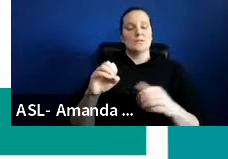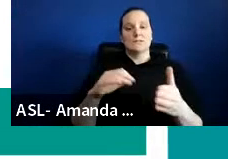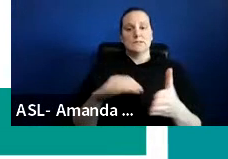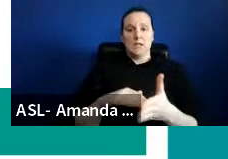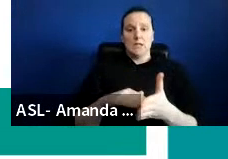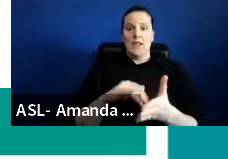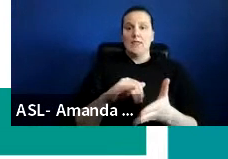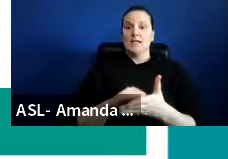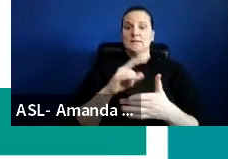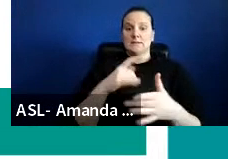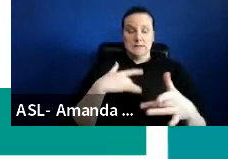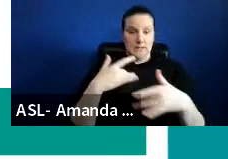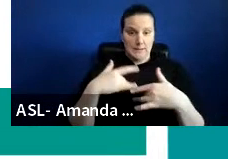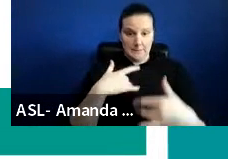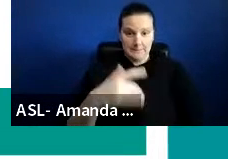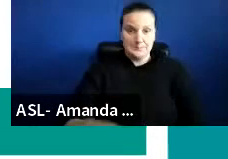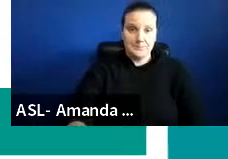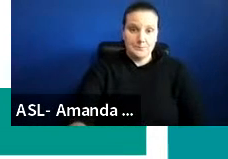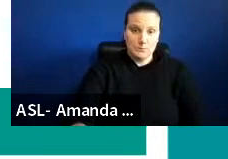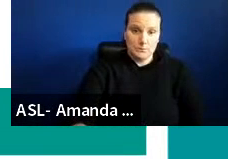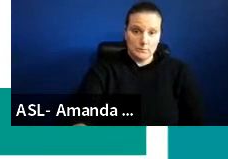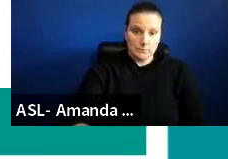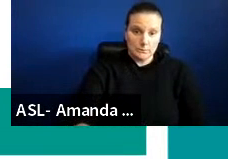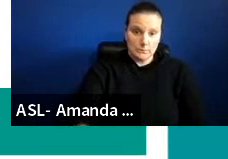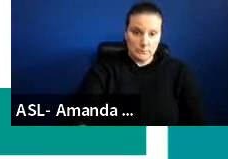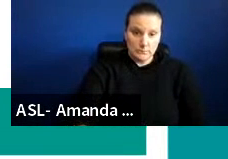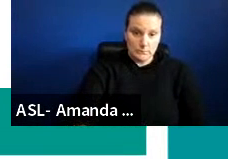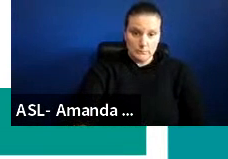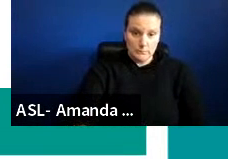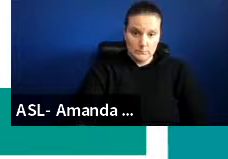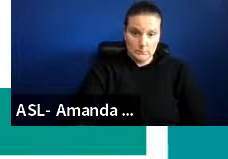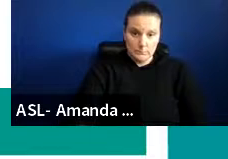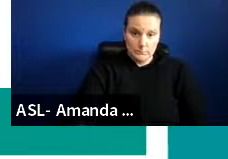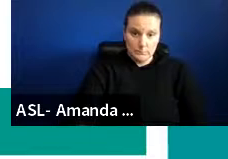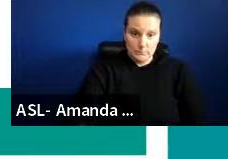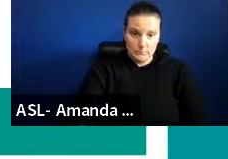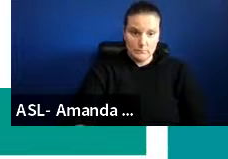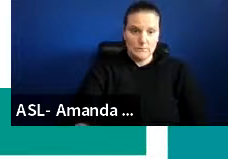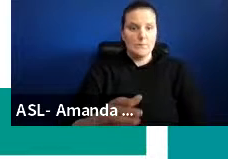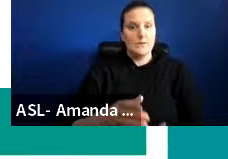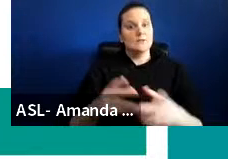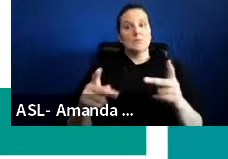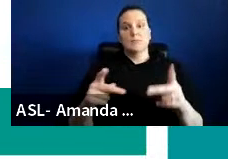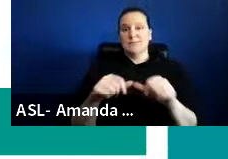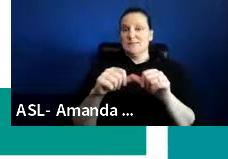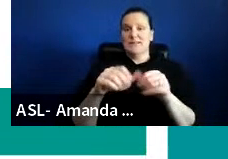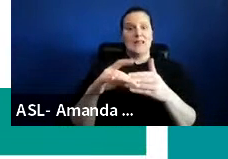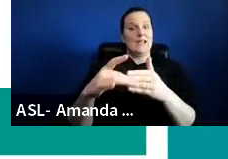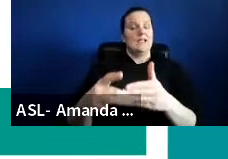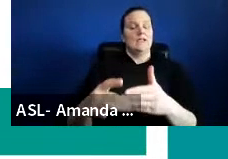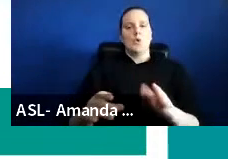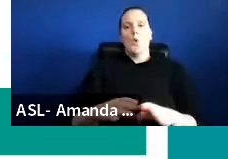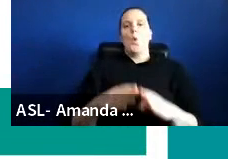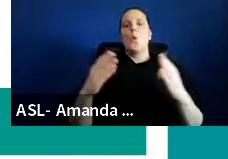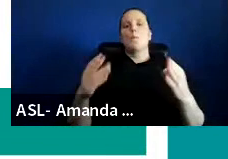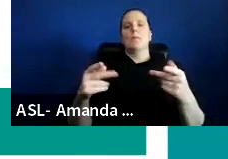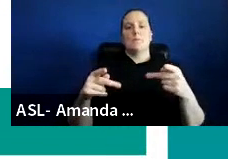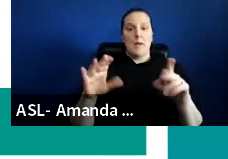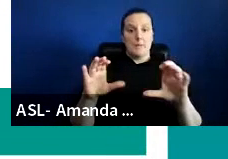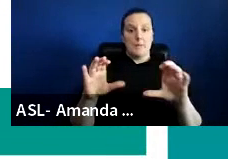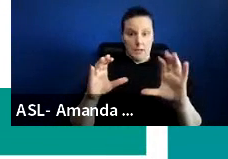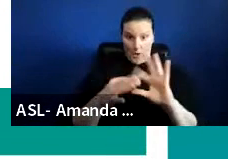really exciting. We'll have some folks with us to go ahead and lead us through that presentation. We'll open up for public